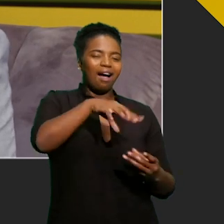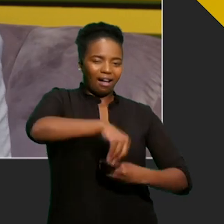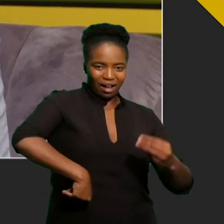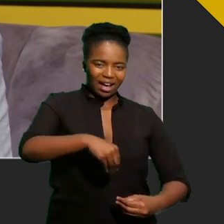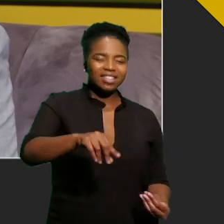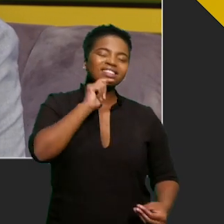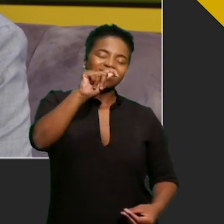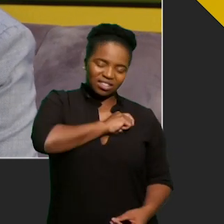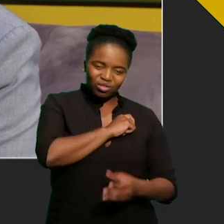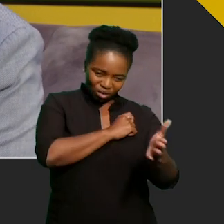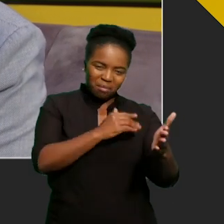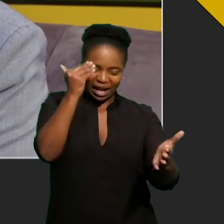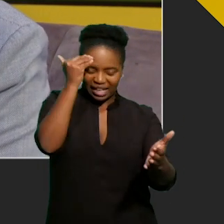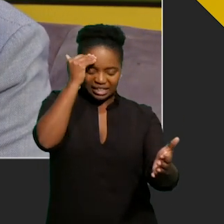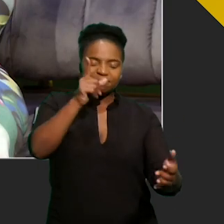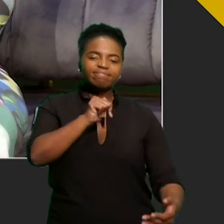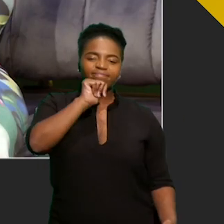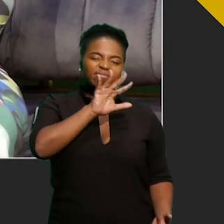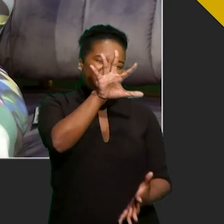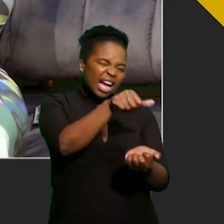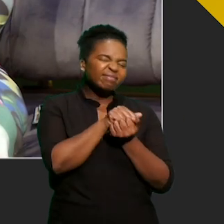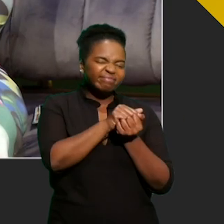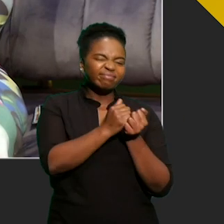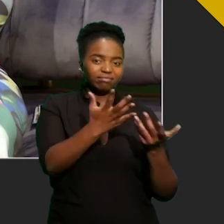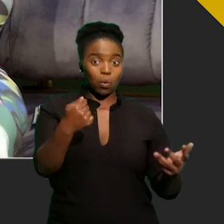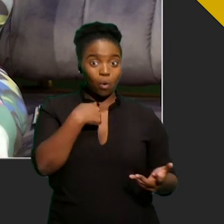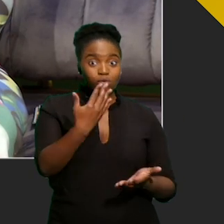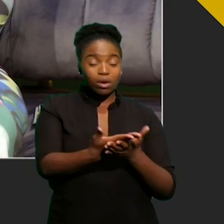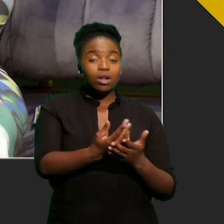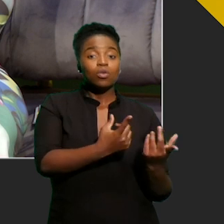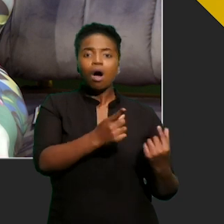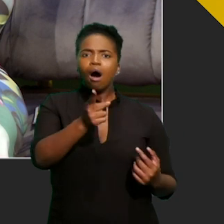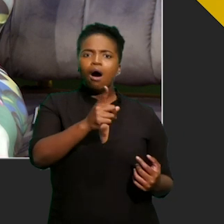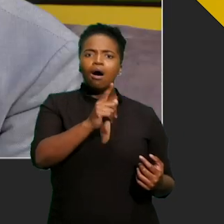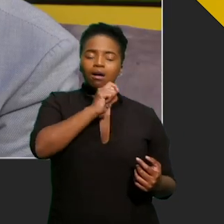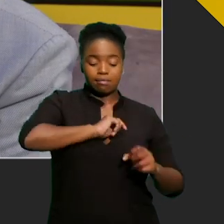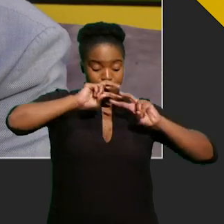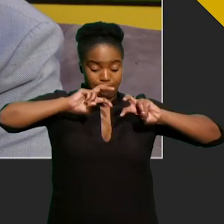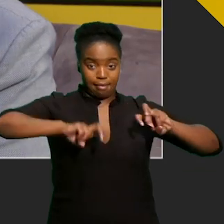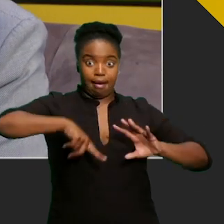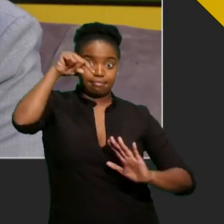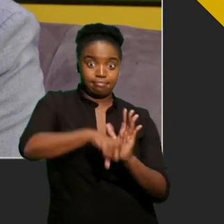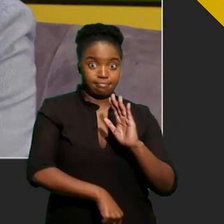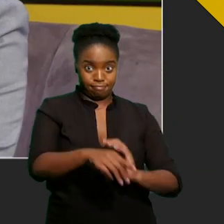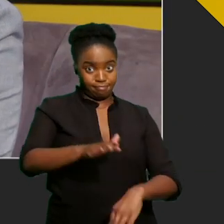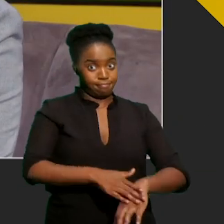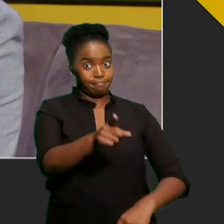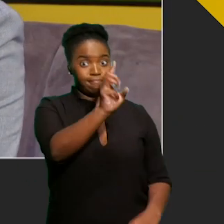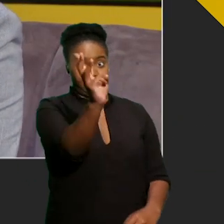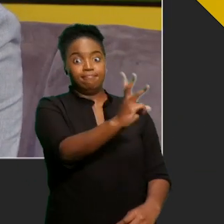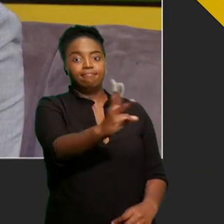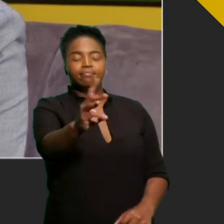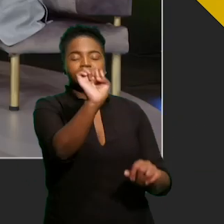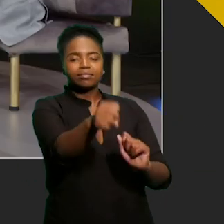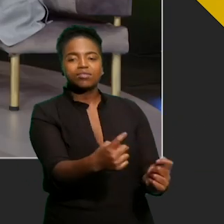are true. Are true. So they will not be afraid to go there because you could go there and tell them, even more to say they know they only